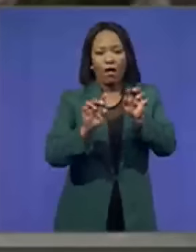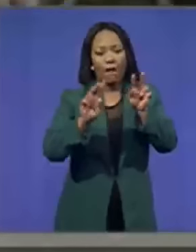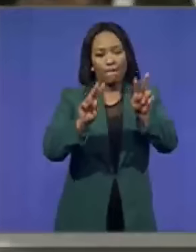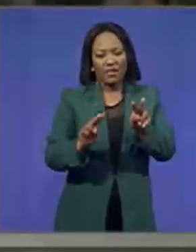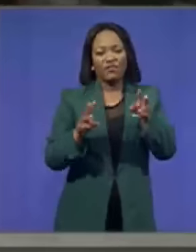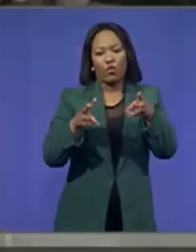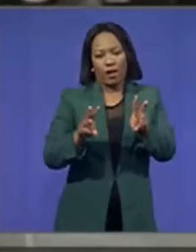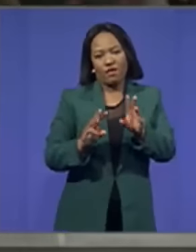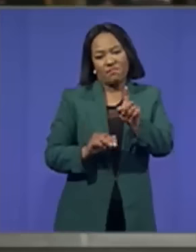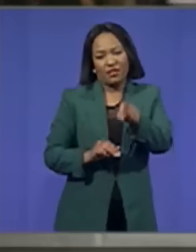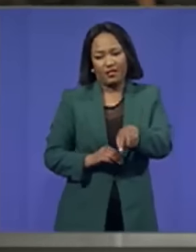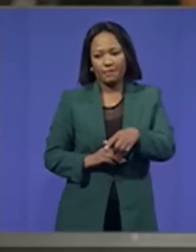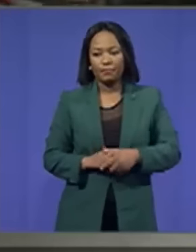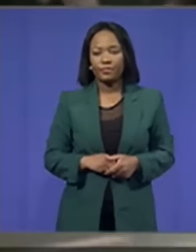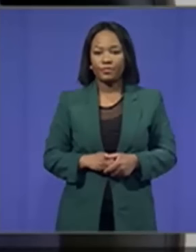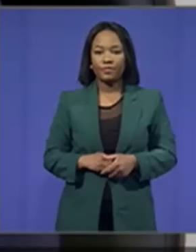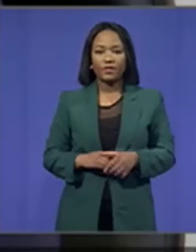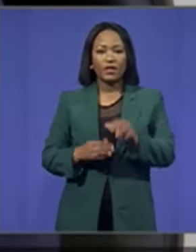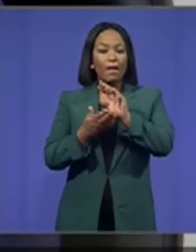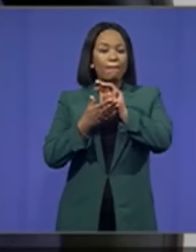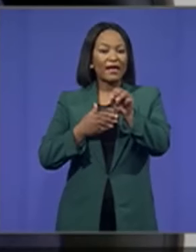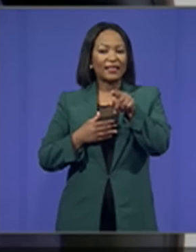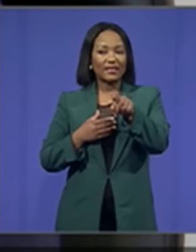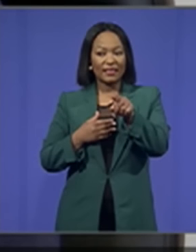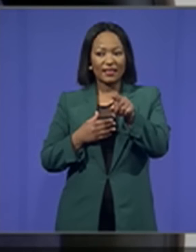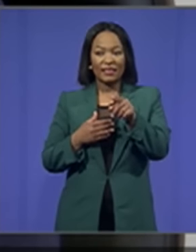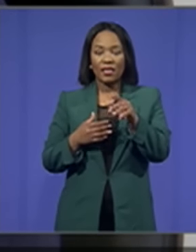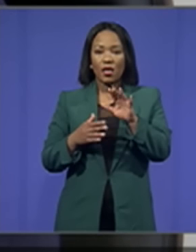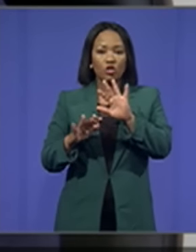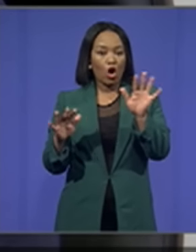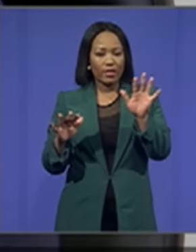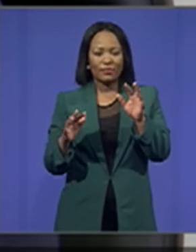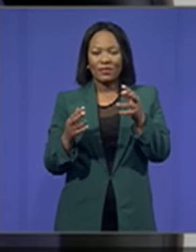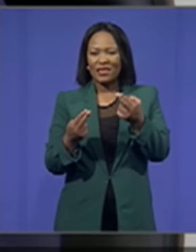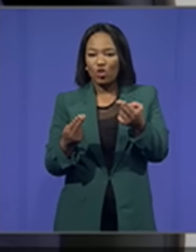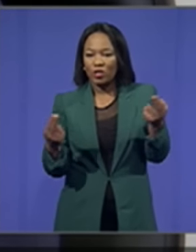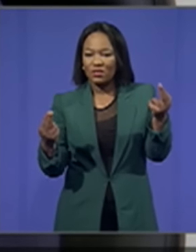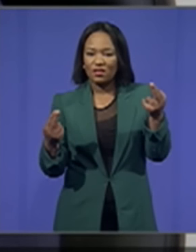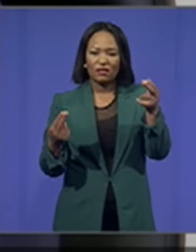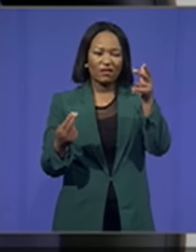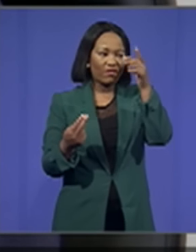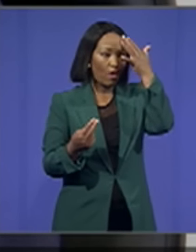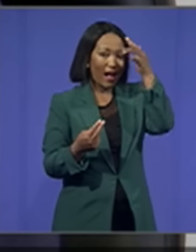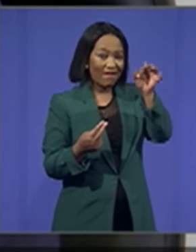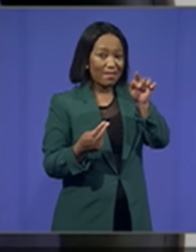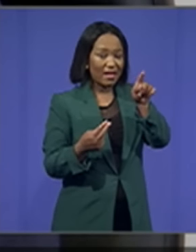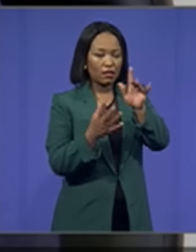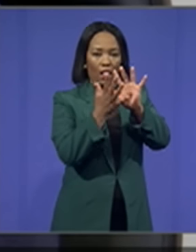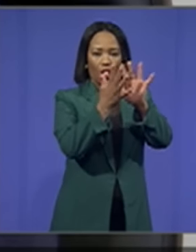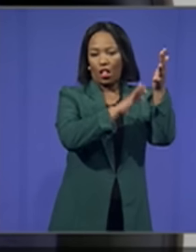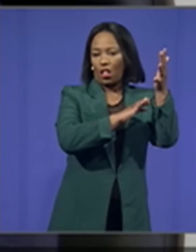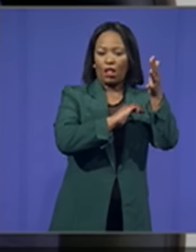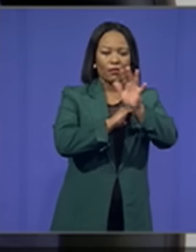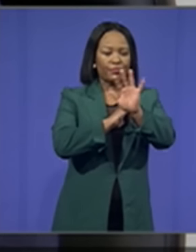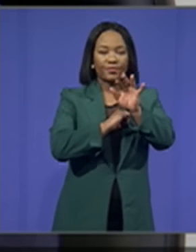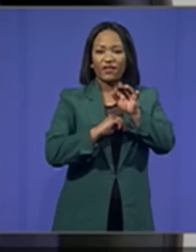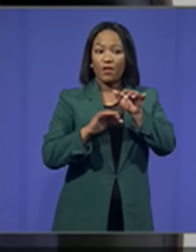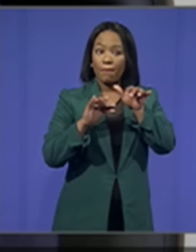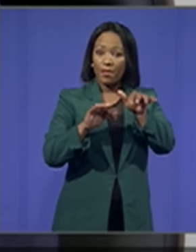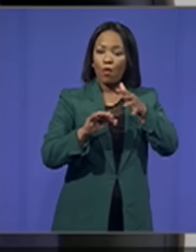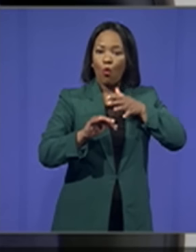is simple: do not test the resolve of state. To those who intend to demonstrate